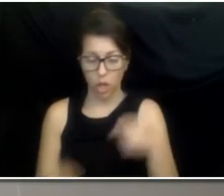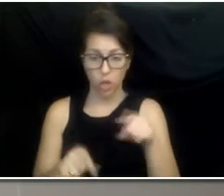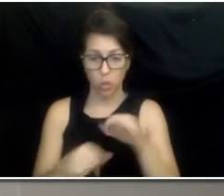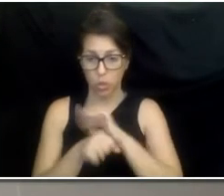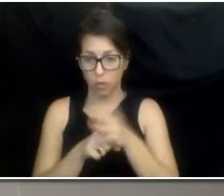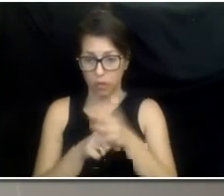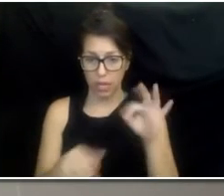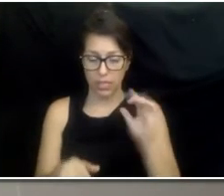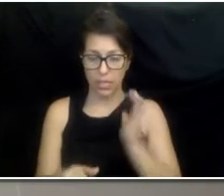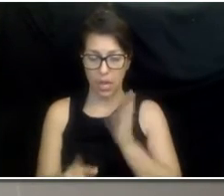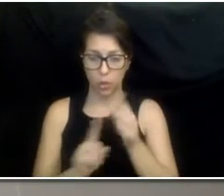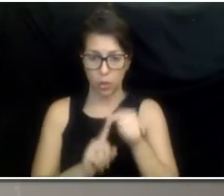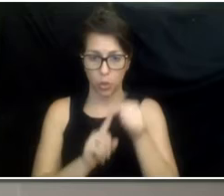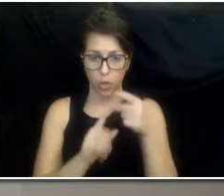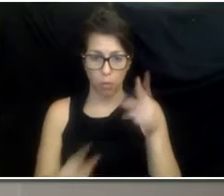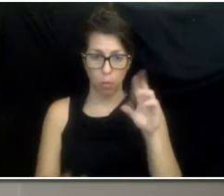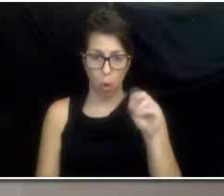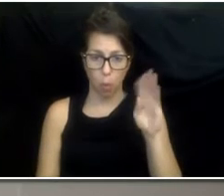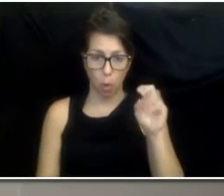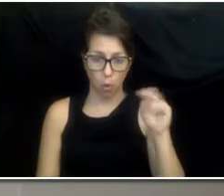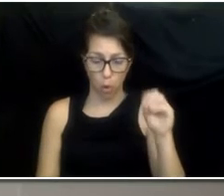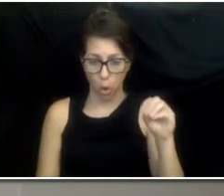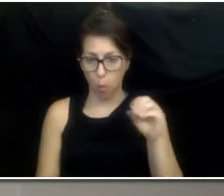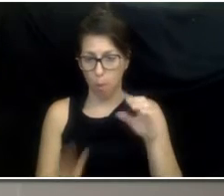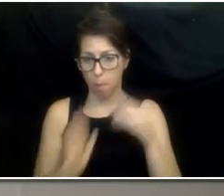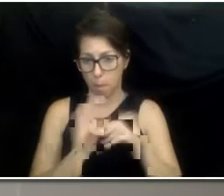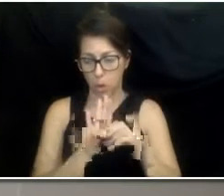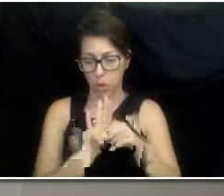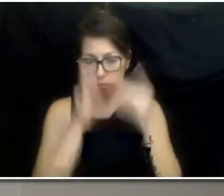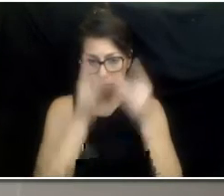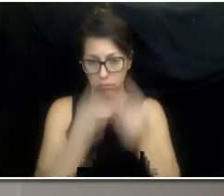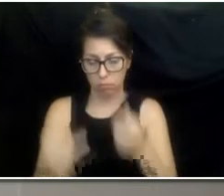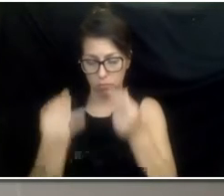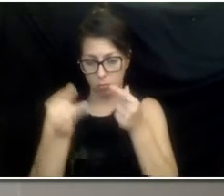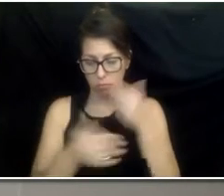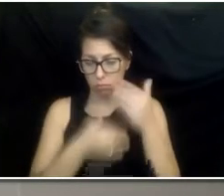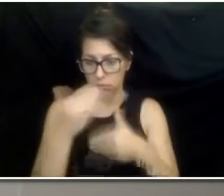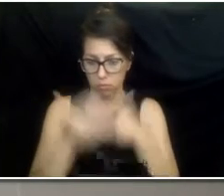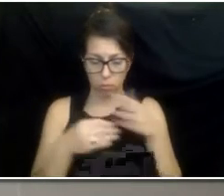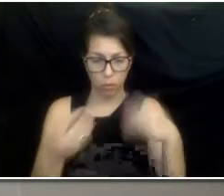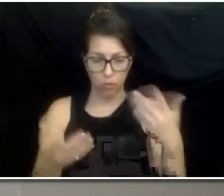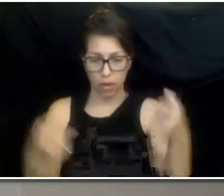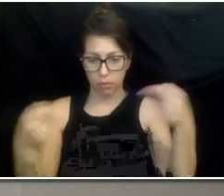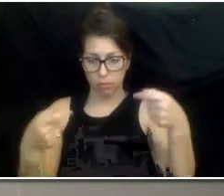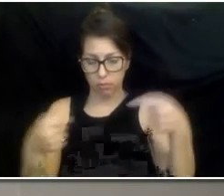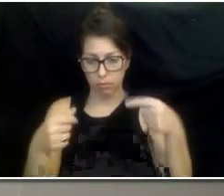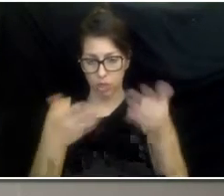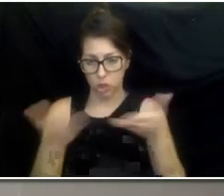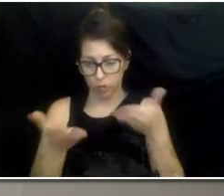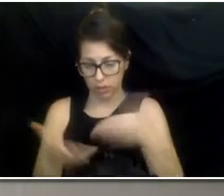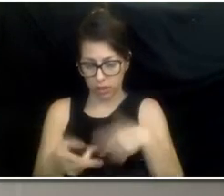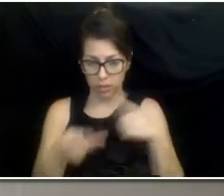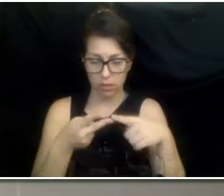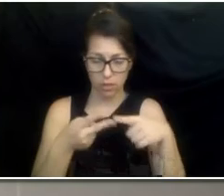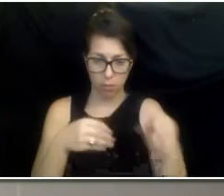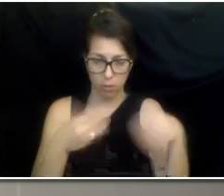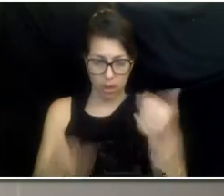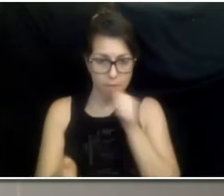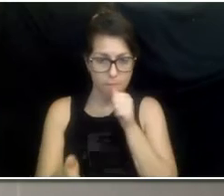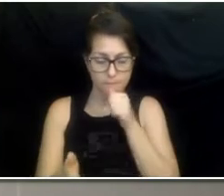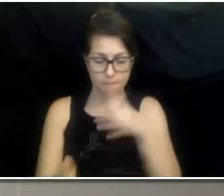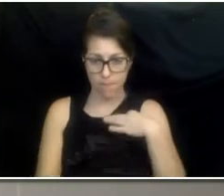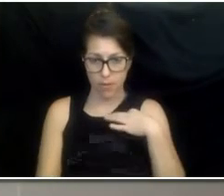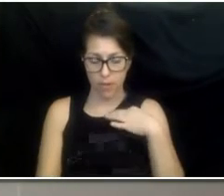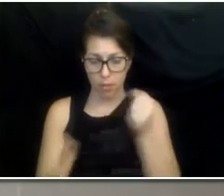more fully and to keep work moving forward for ongoing cases of all kinds our civil Legal Services are always essential Services